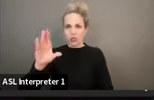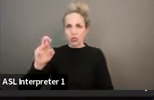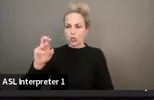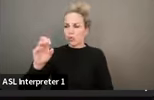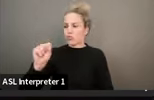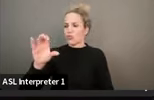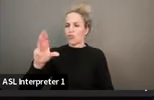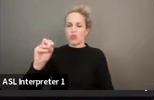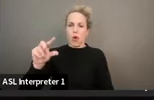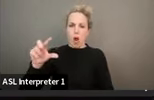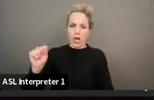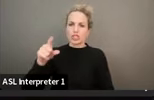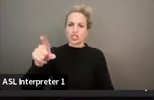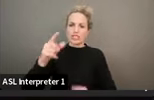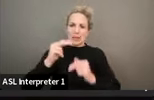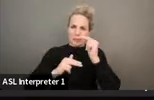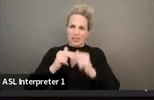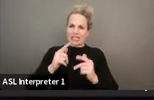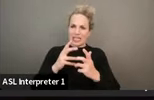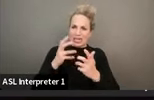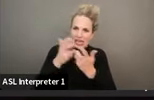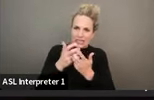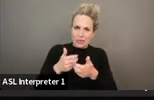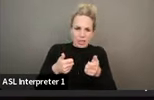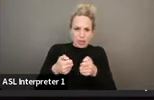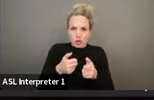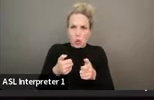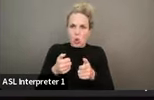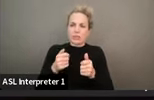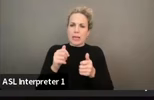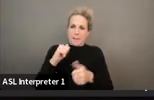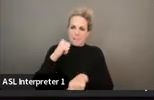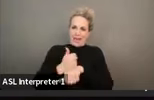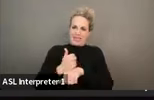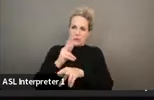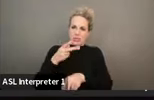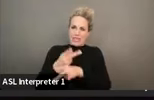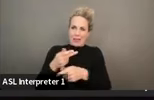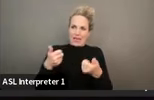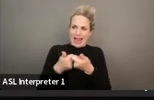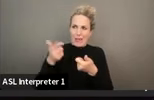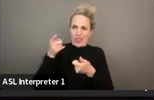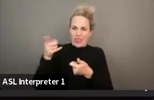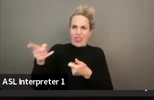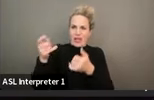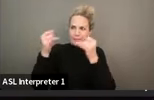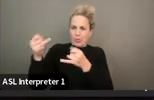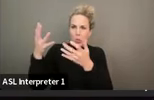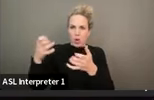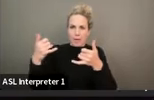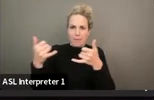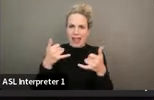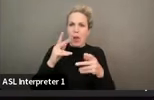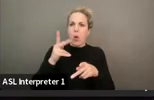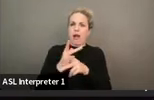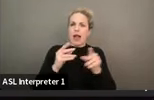very bespoke, customized controllers for individuals based on what type of games they want to play and what type of